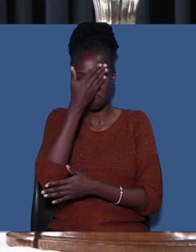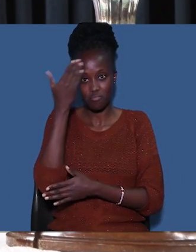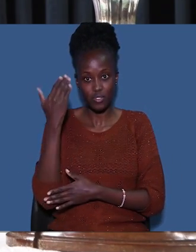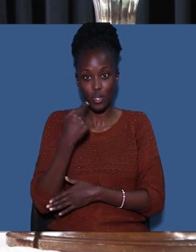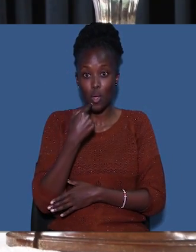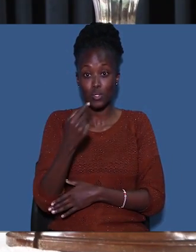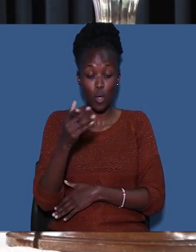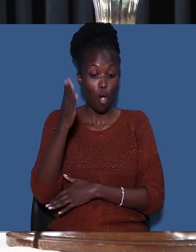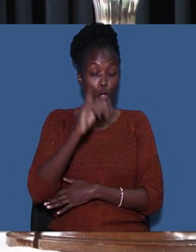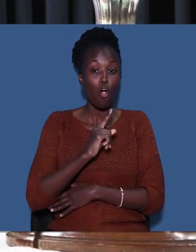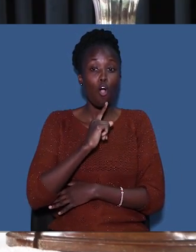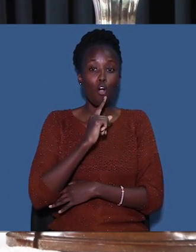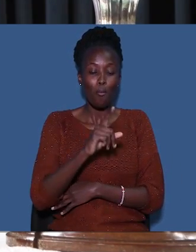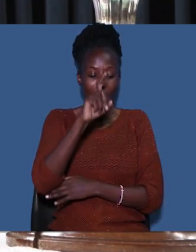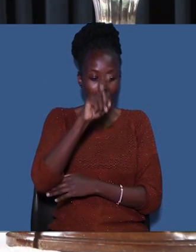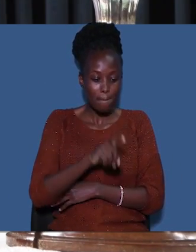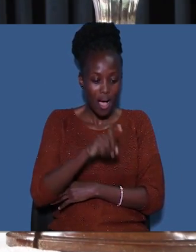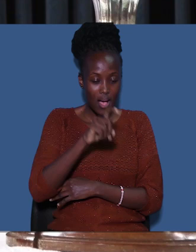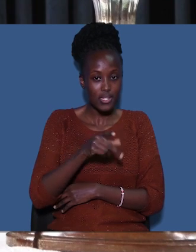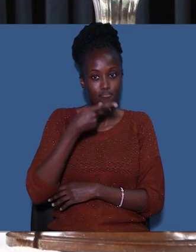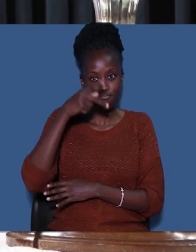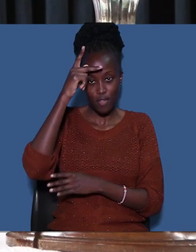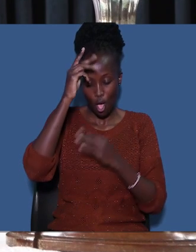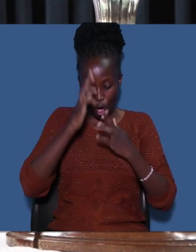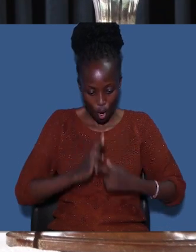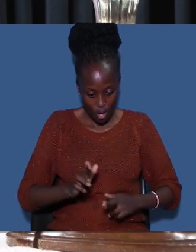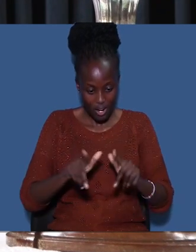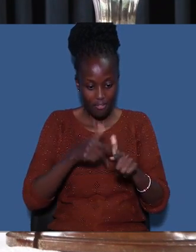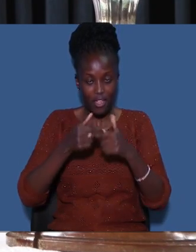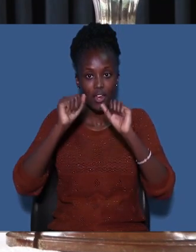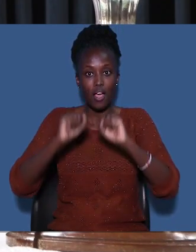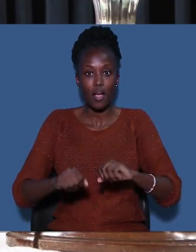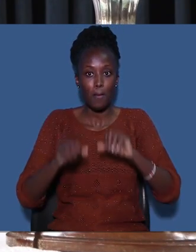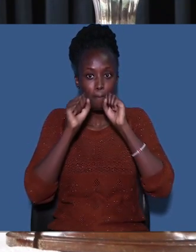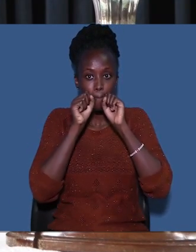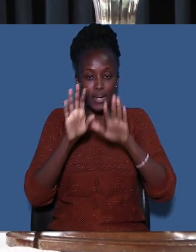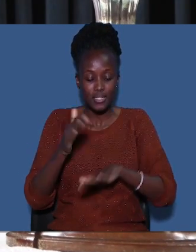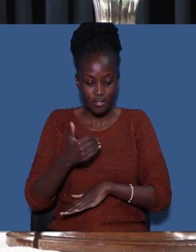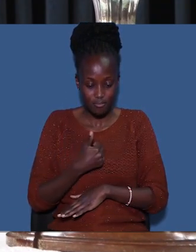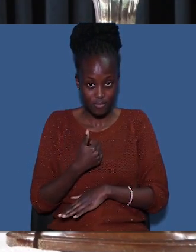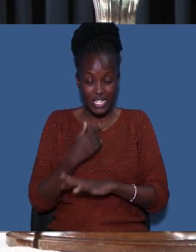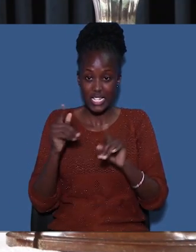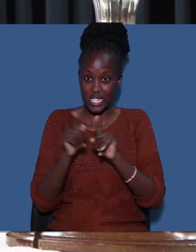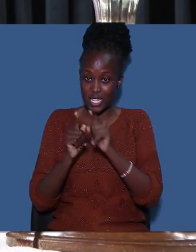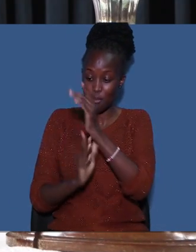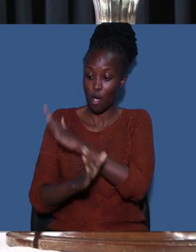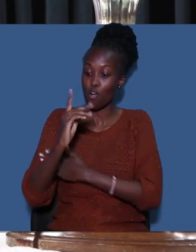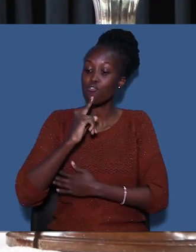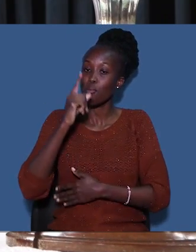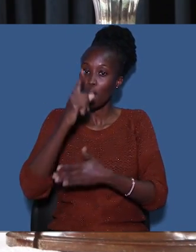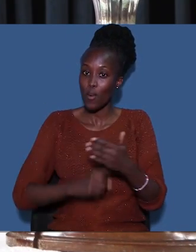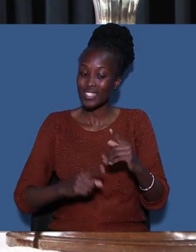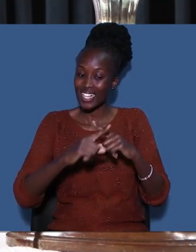God commanded them to honor their parents so that they may be blessed and live long in the land. He commanded them not to